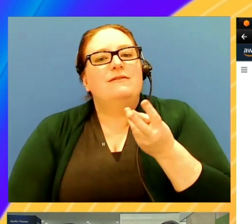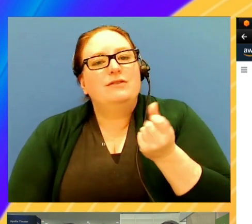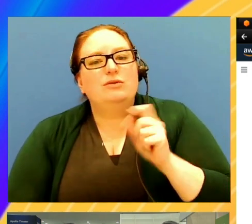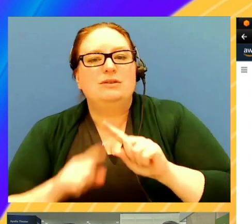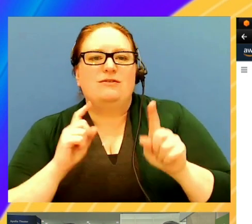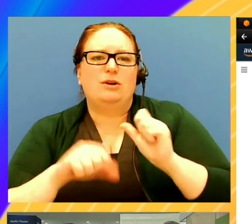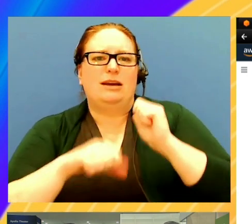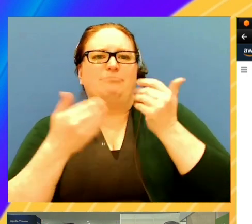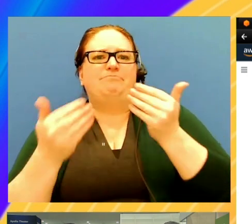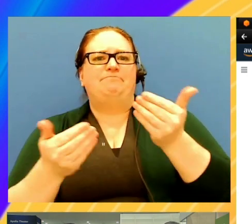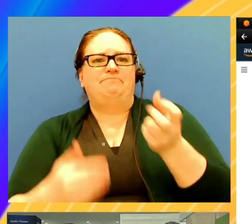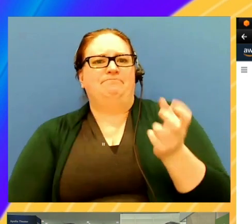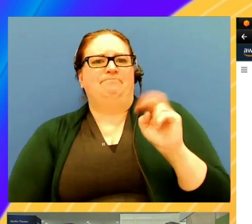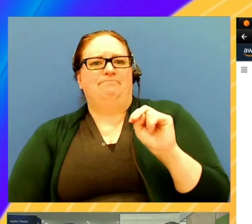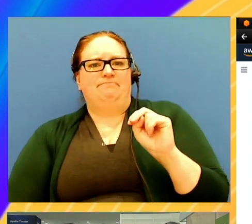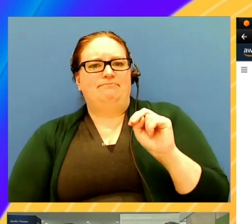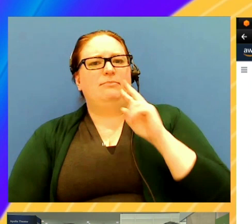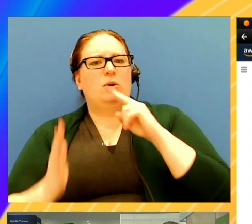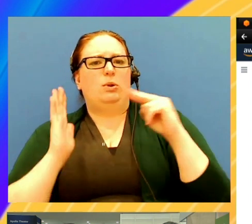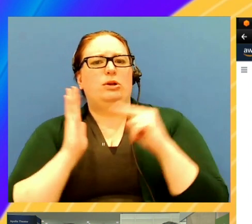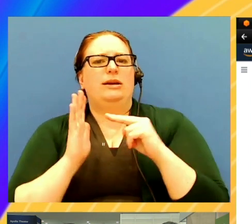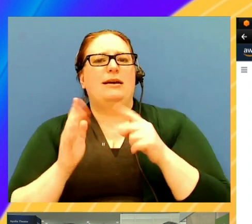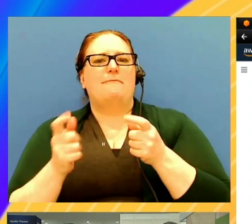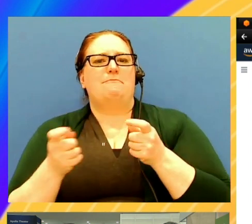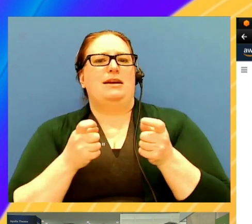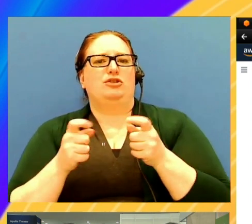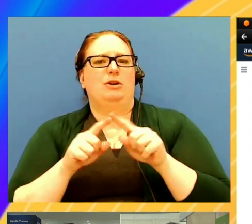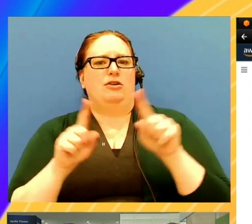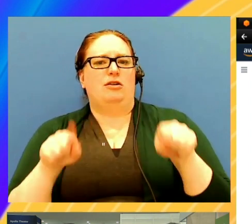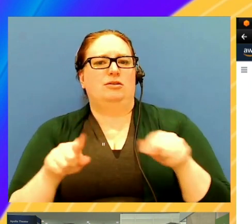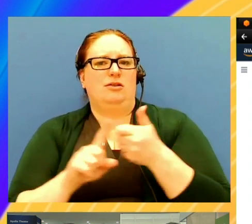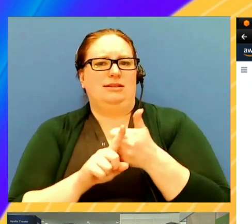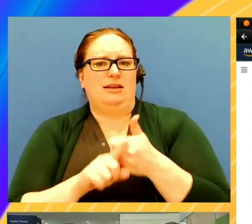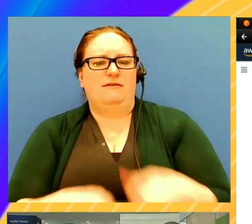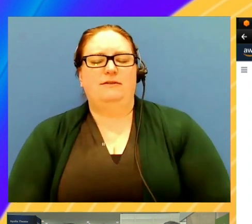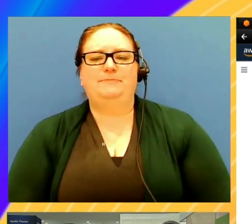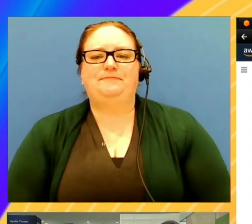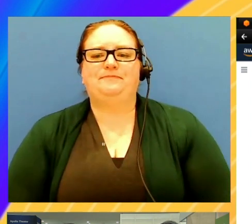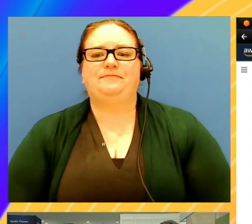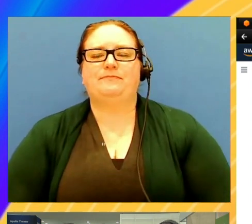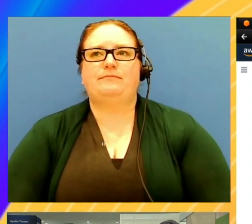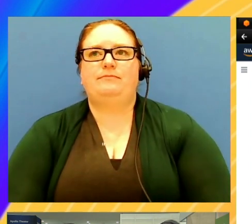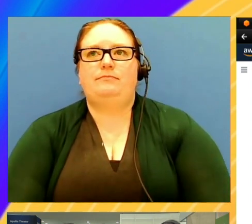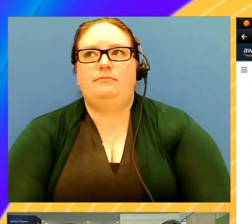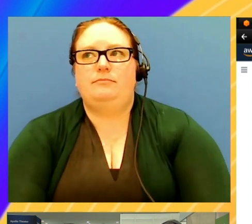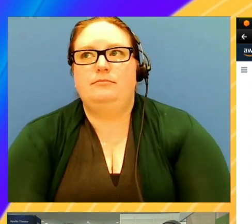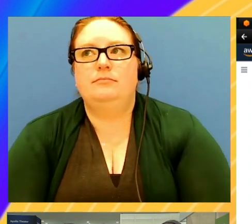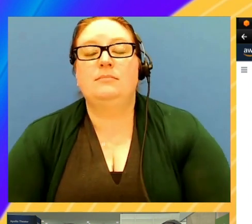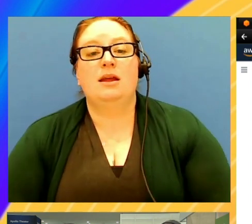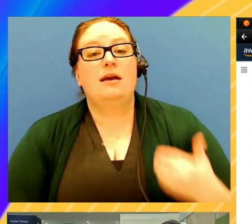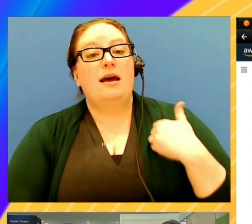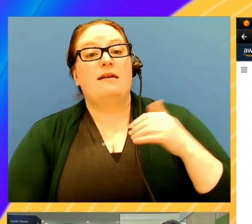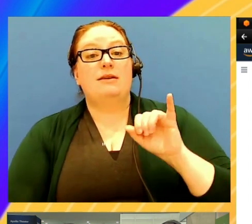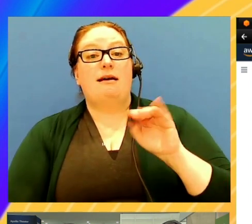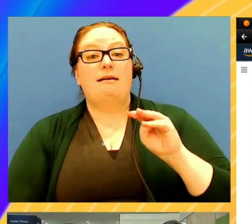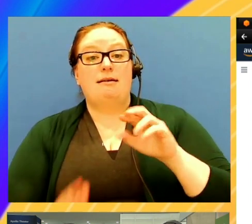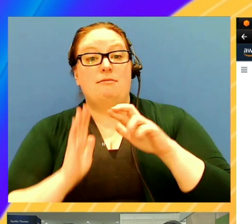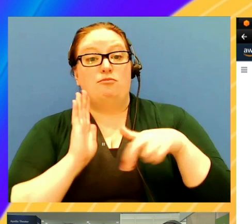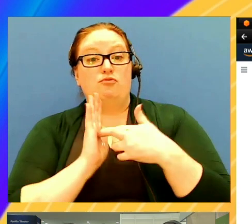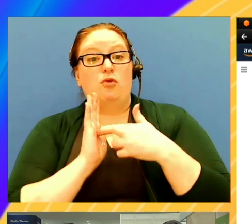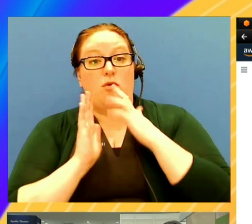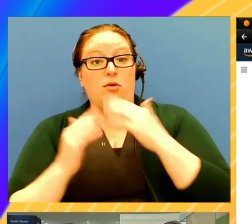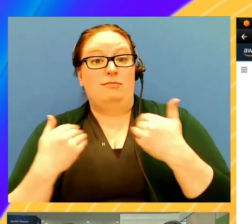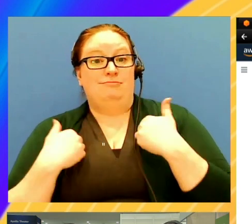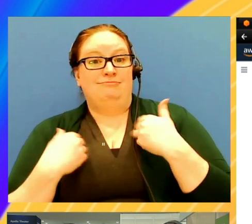this. We're taking a look at within the Managed Instance console itself. So there is an IAM role. It's going to exist within your